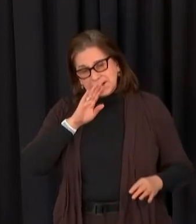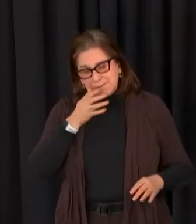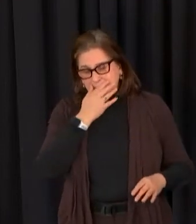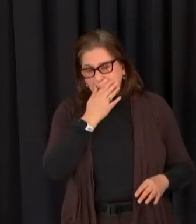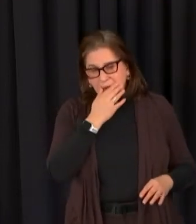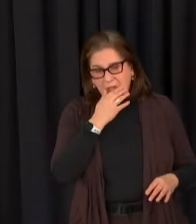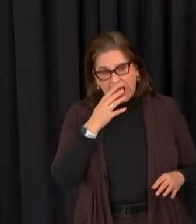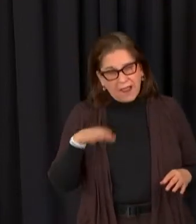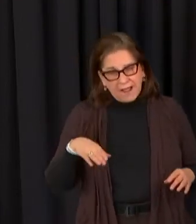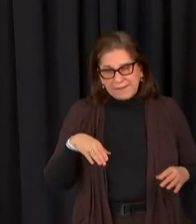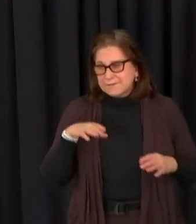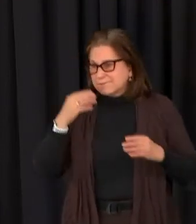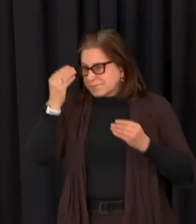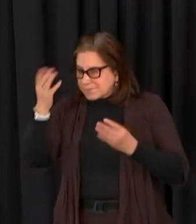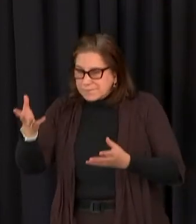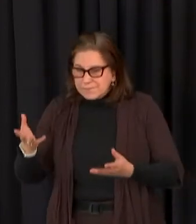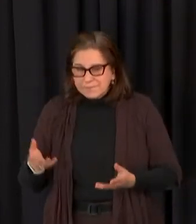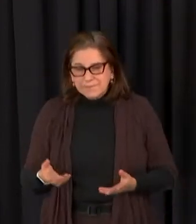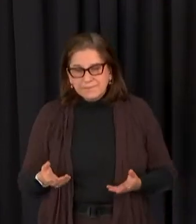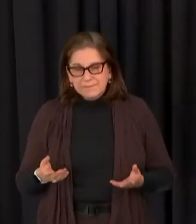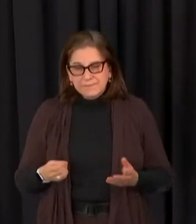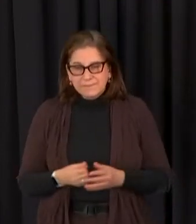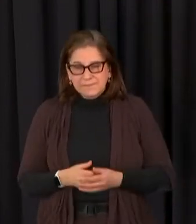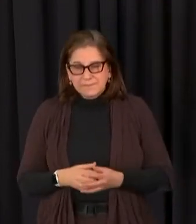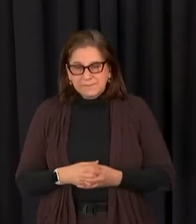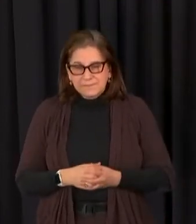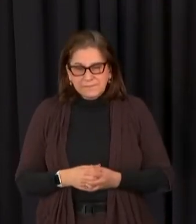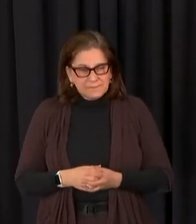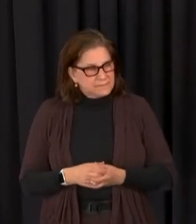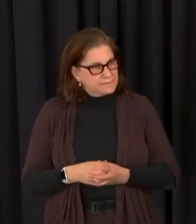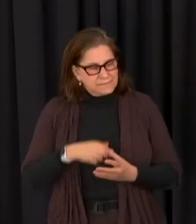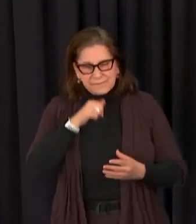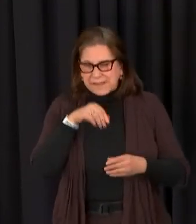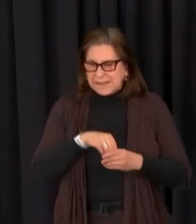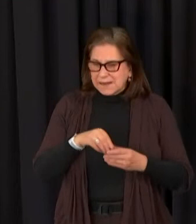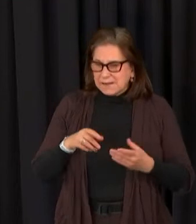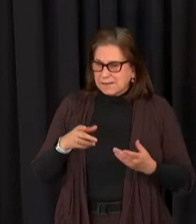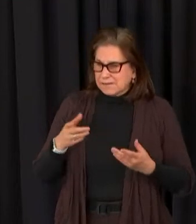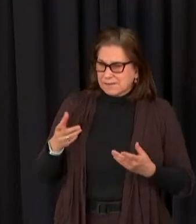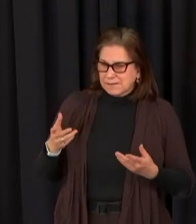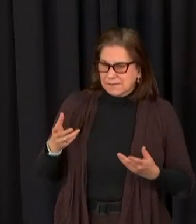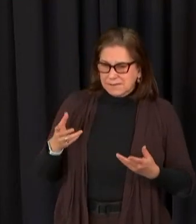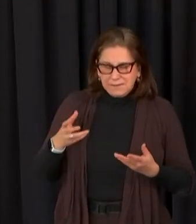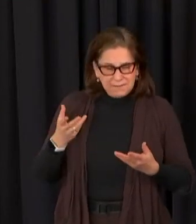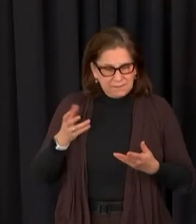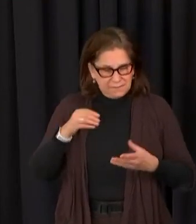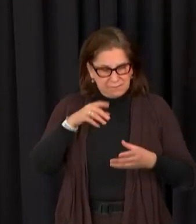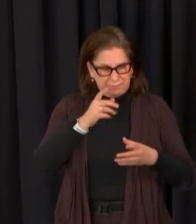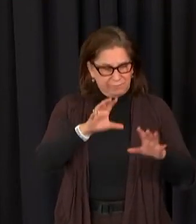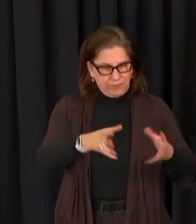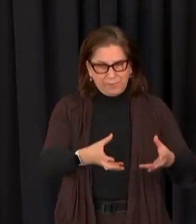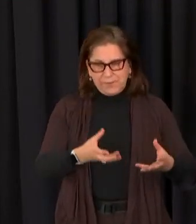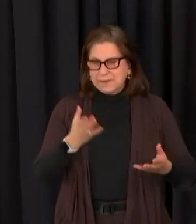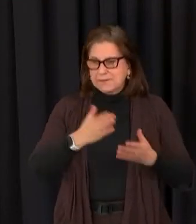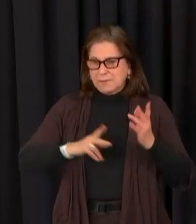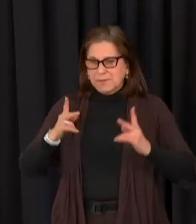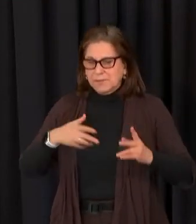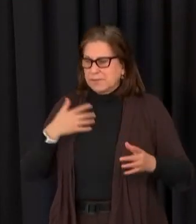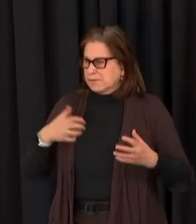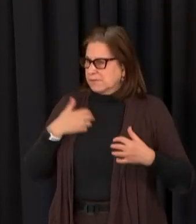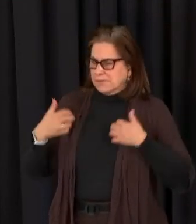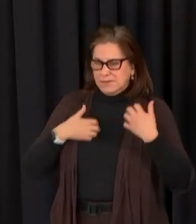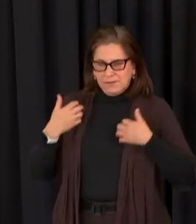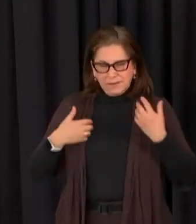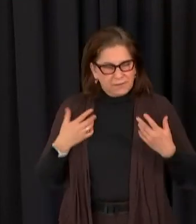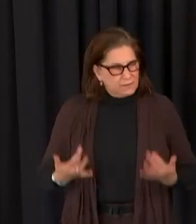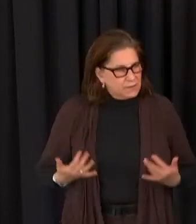yet in the eligible criteria, you may feel as if it's taking weeks or months for you to be selected because your group is not yet